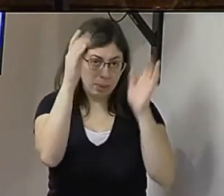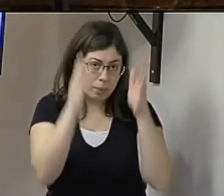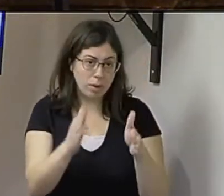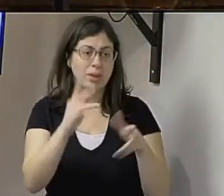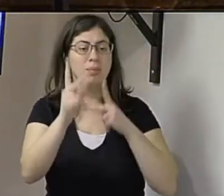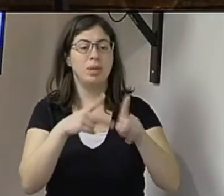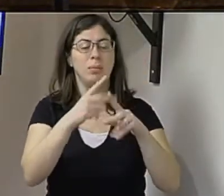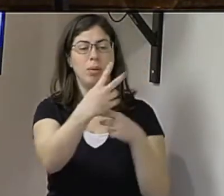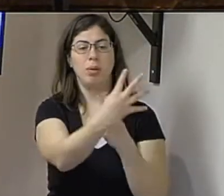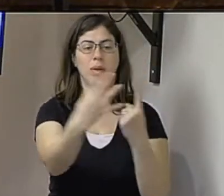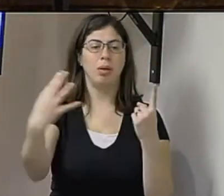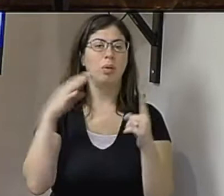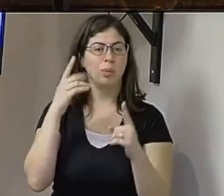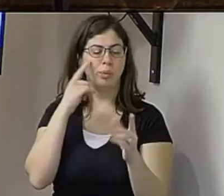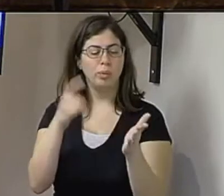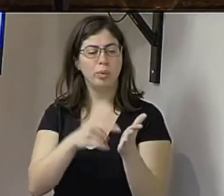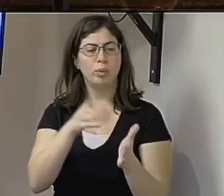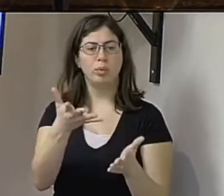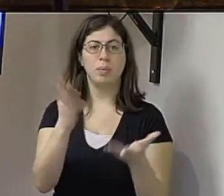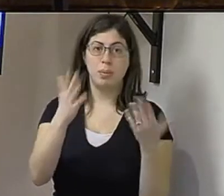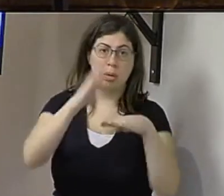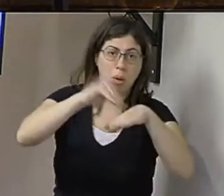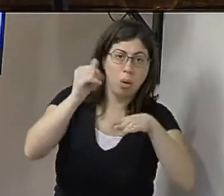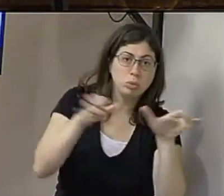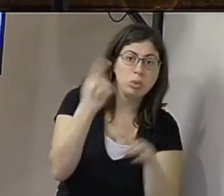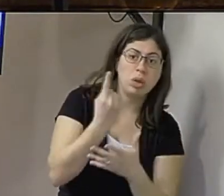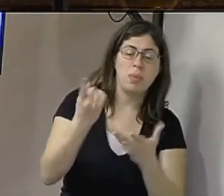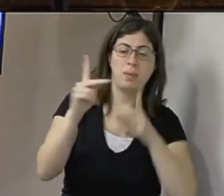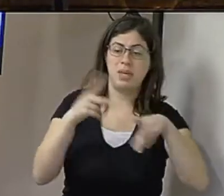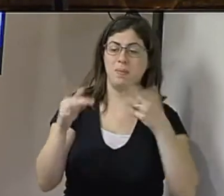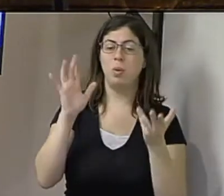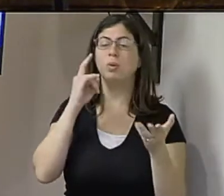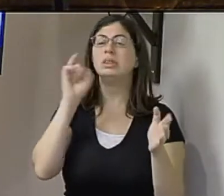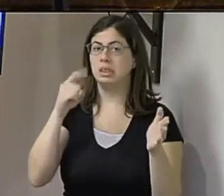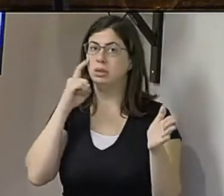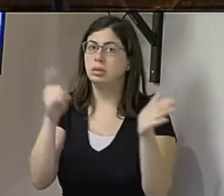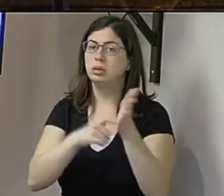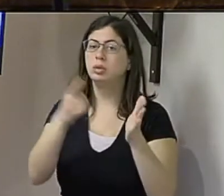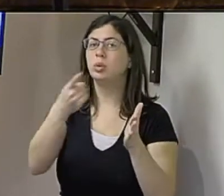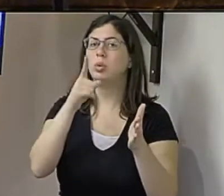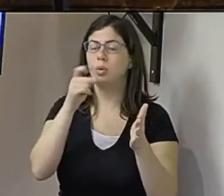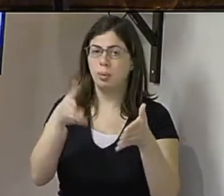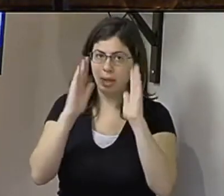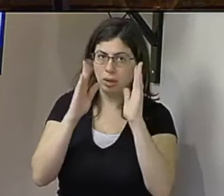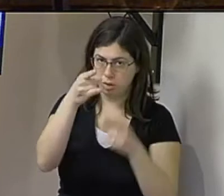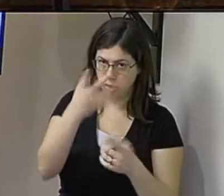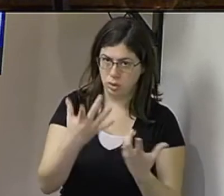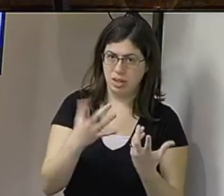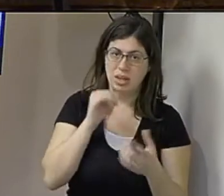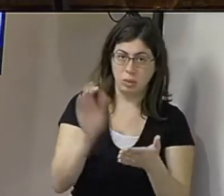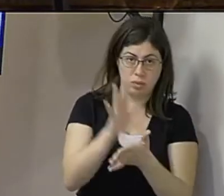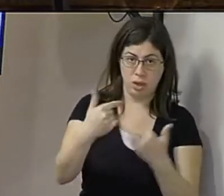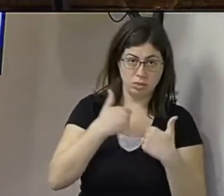that people around you are going to take notice of, because you may be called on to do some things where people are going to have to take notice of you and pay attention to you. Not to